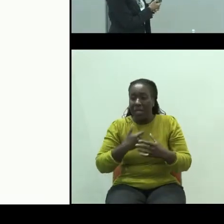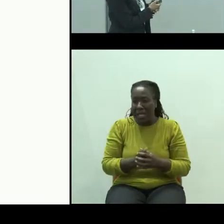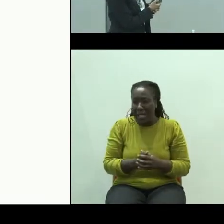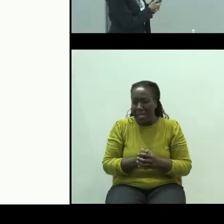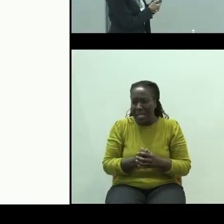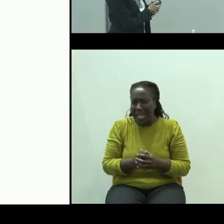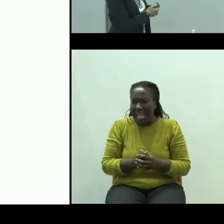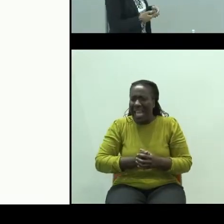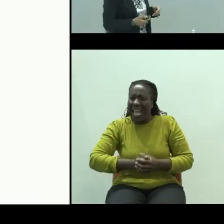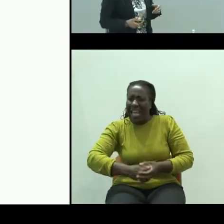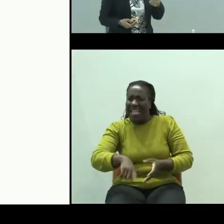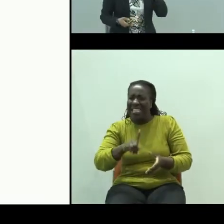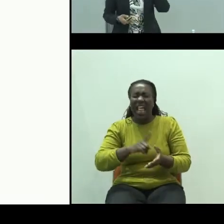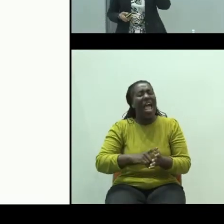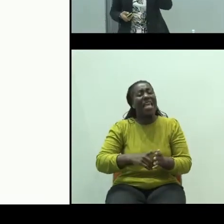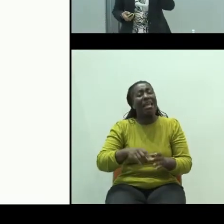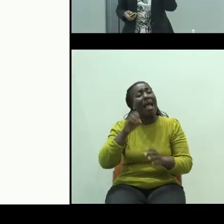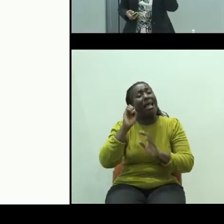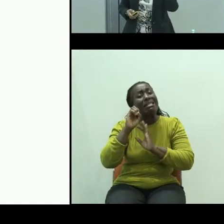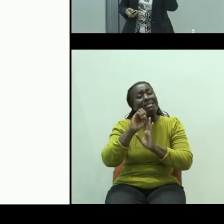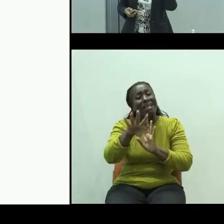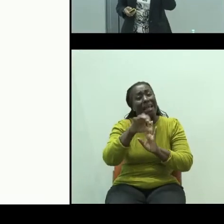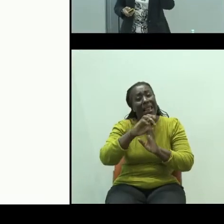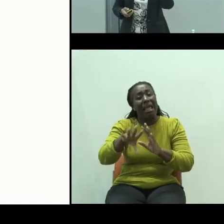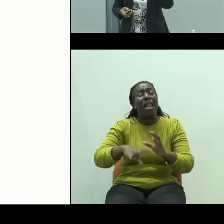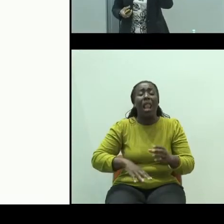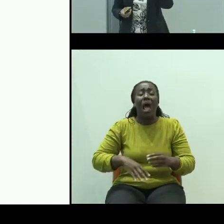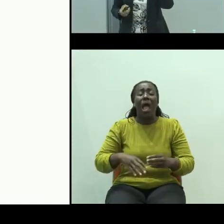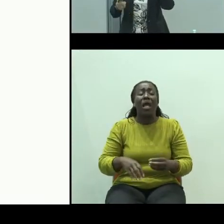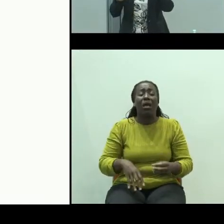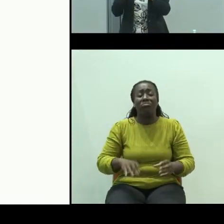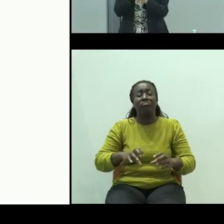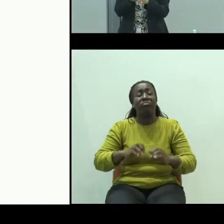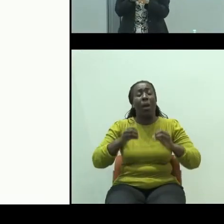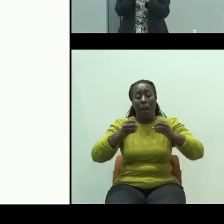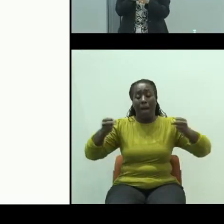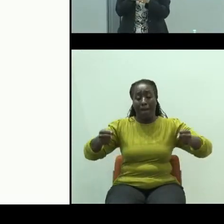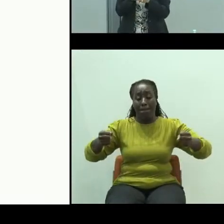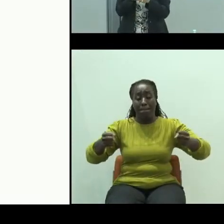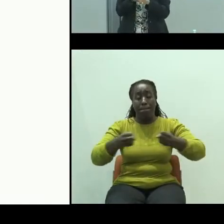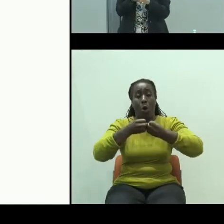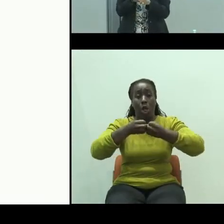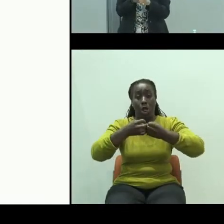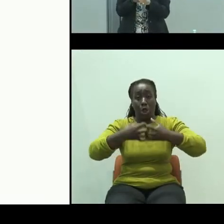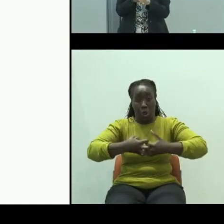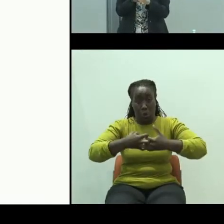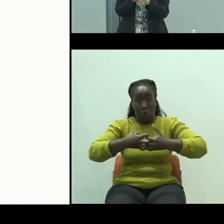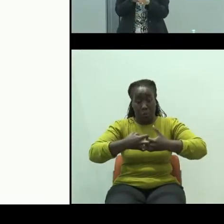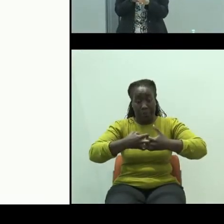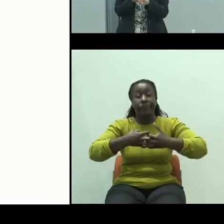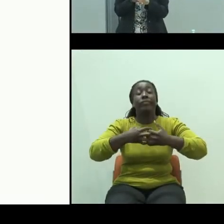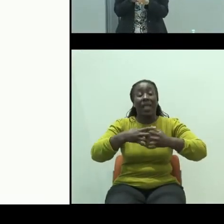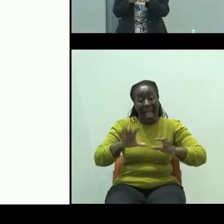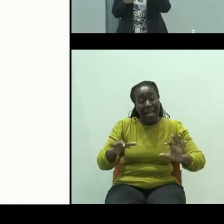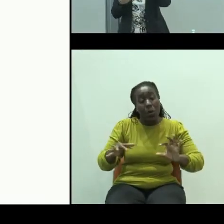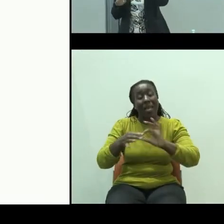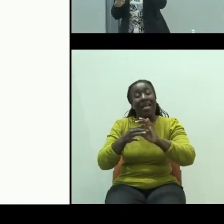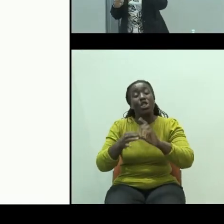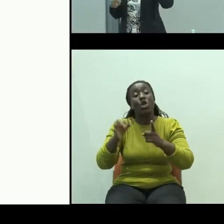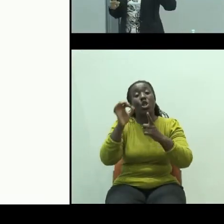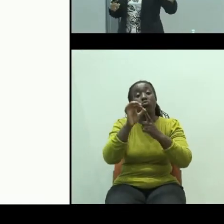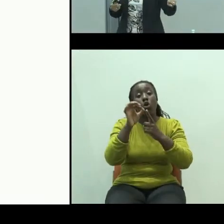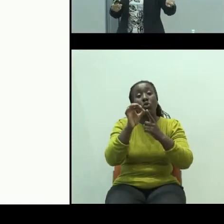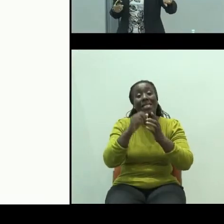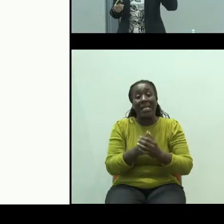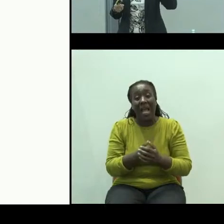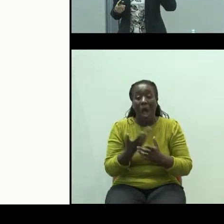or a signaling molecule, which is a small molecule that will interact with that regulatory protein. And when the